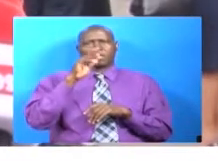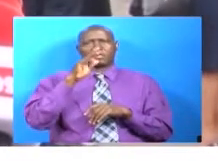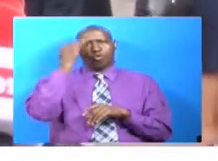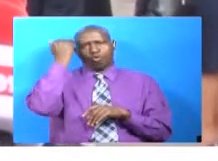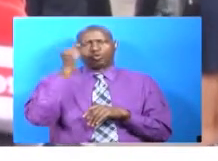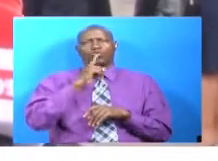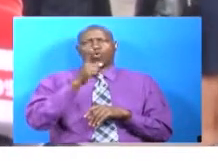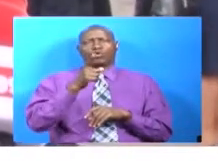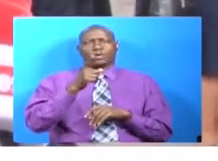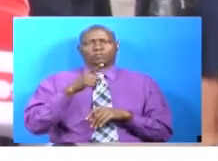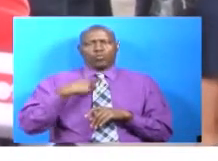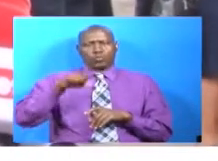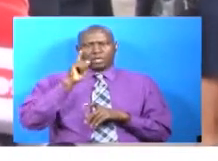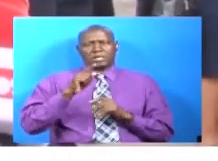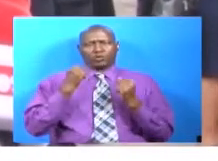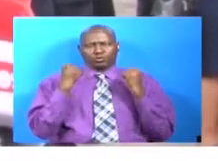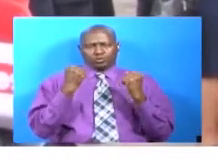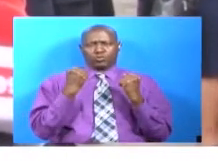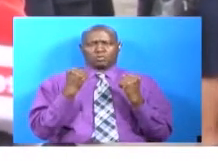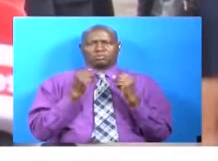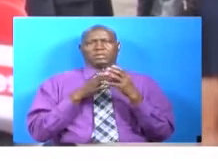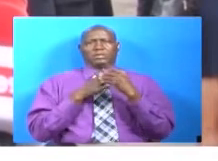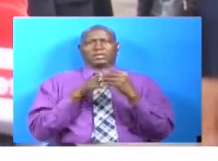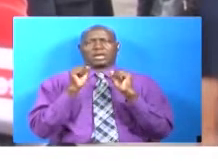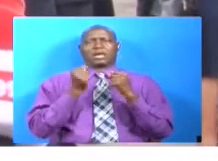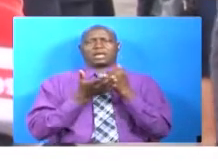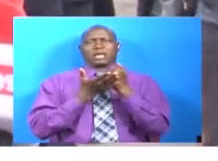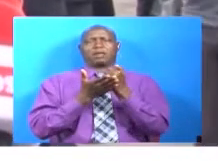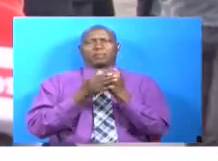need a strong leader now who can help LSK